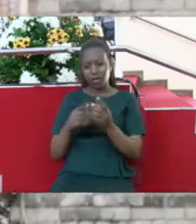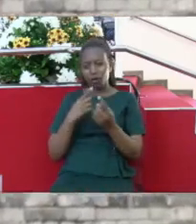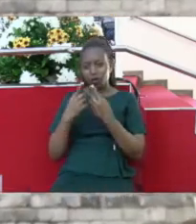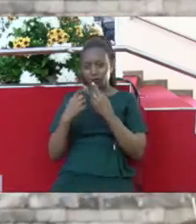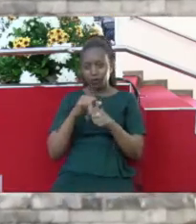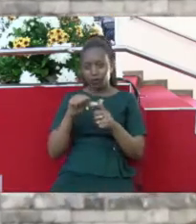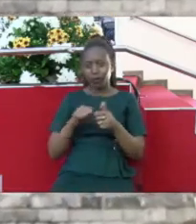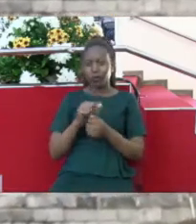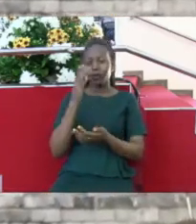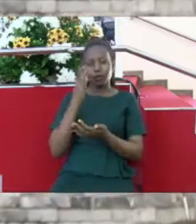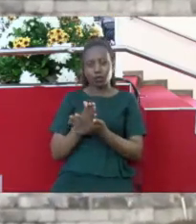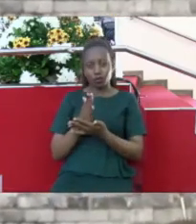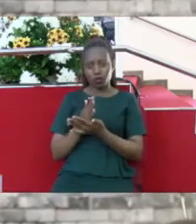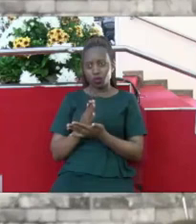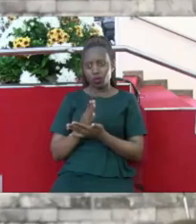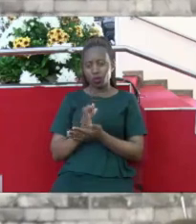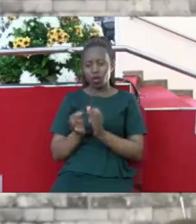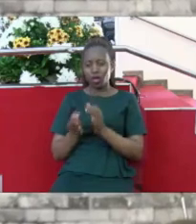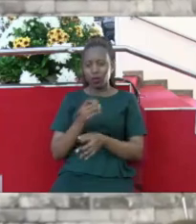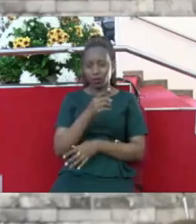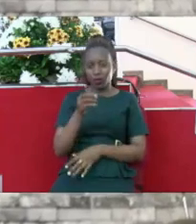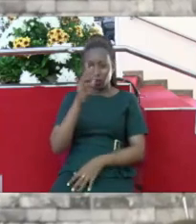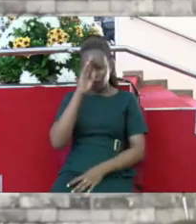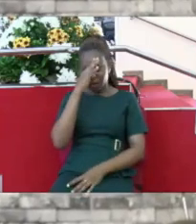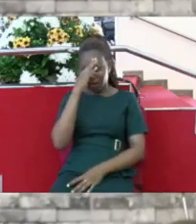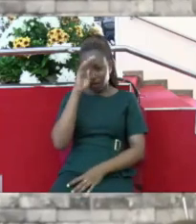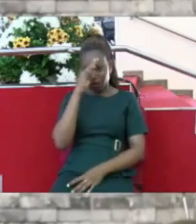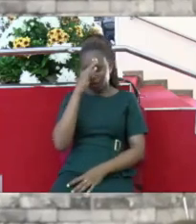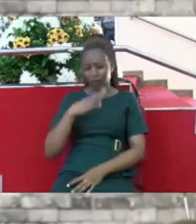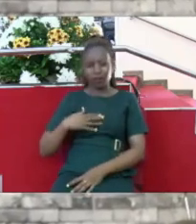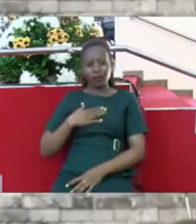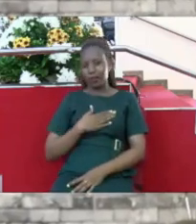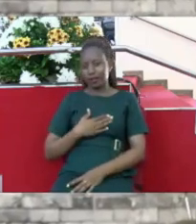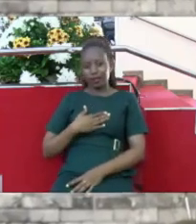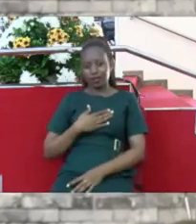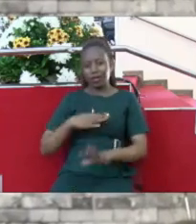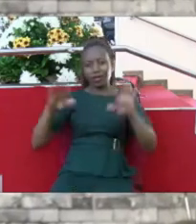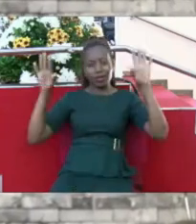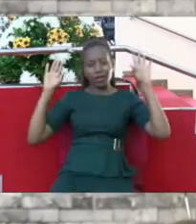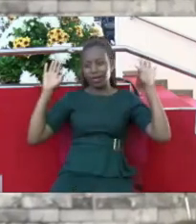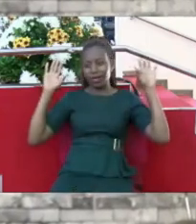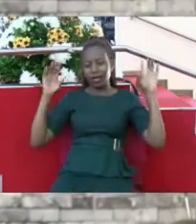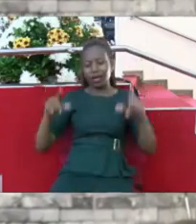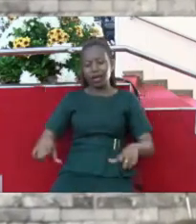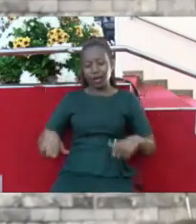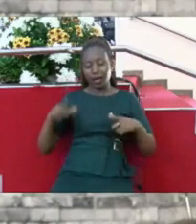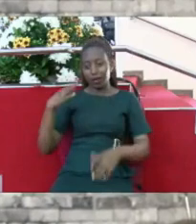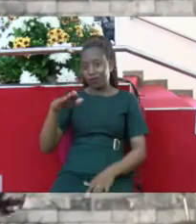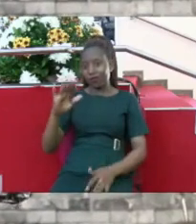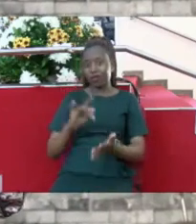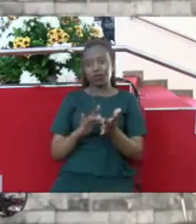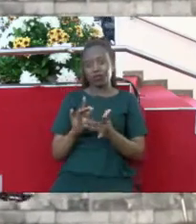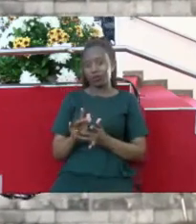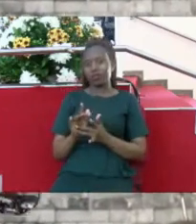na shauku, you had better give your life to Jesus, then start working on your doubts. Afadhali utoe maisha yako kwa Yesu alafu endelee kushughulikia